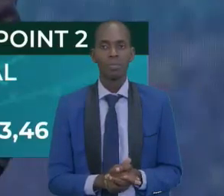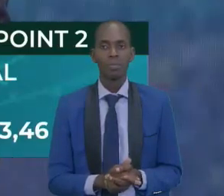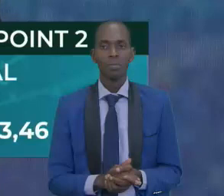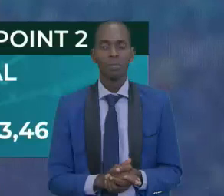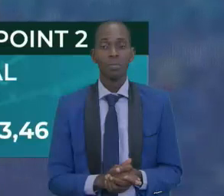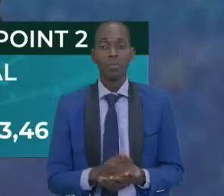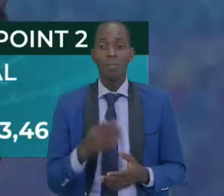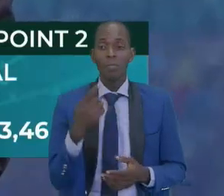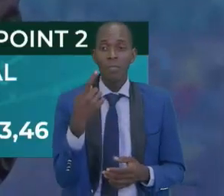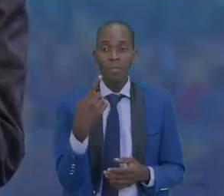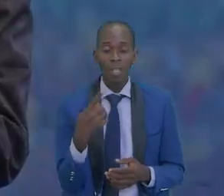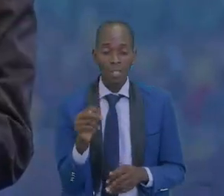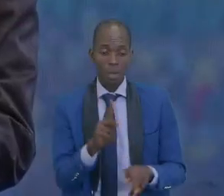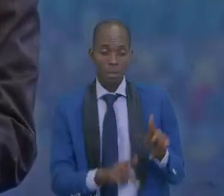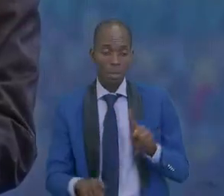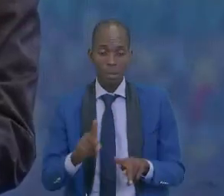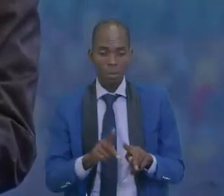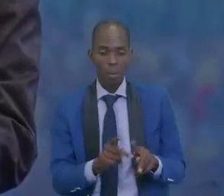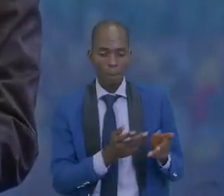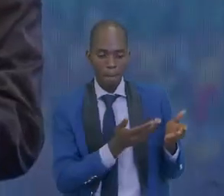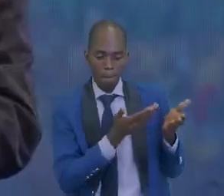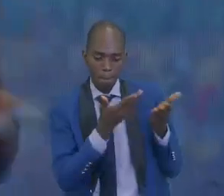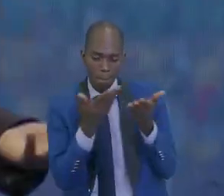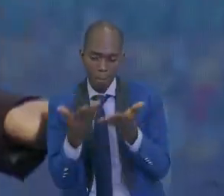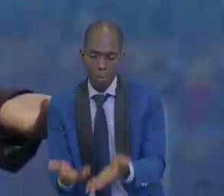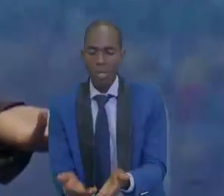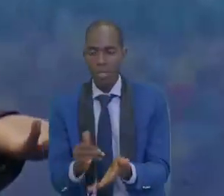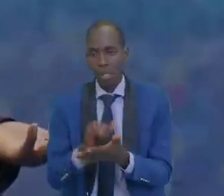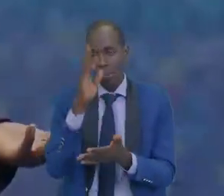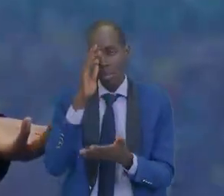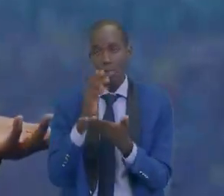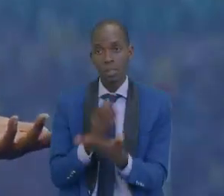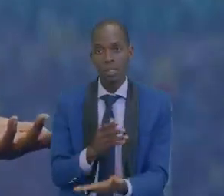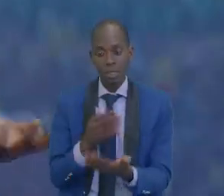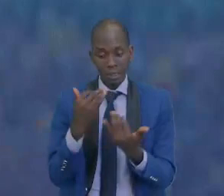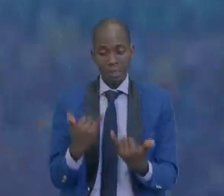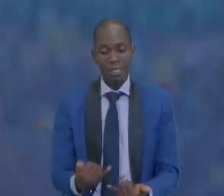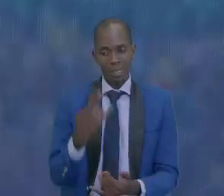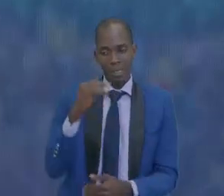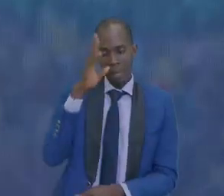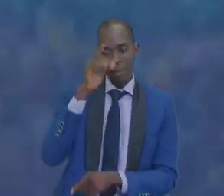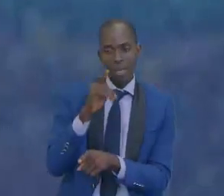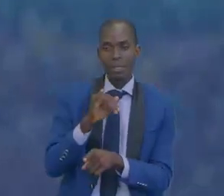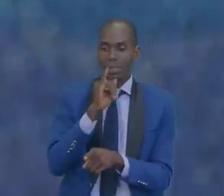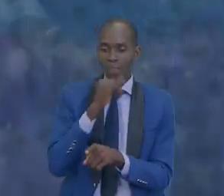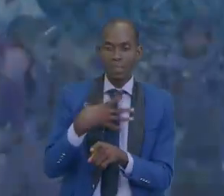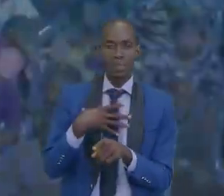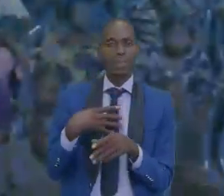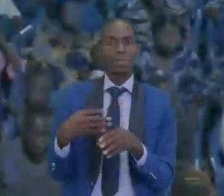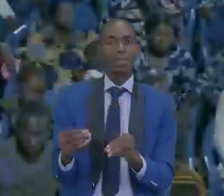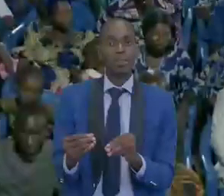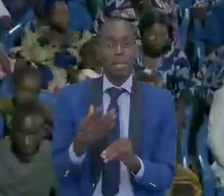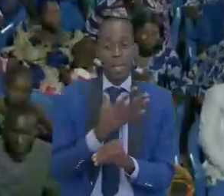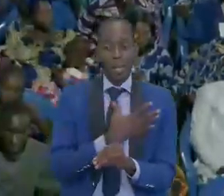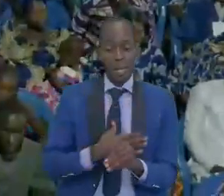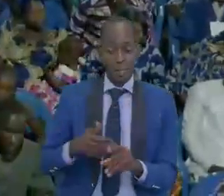They carried him there. Now he was healed. And he